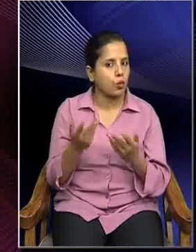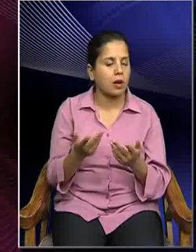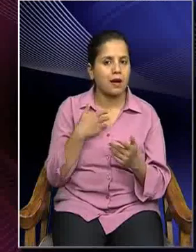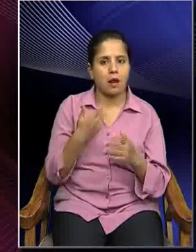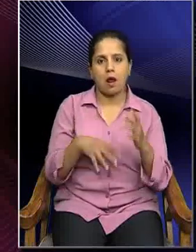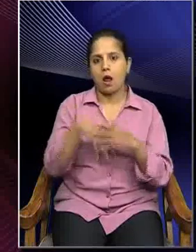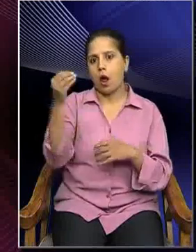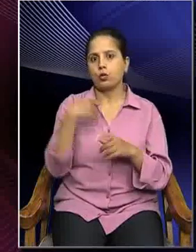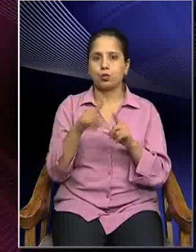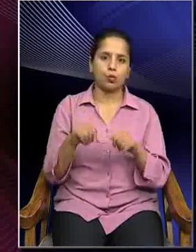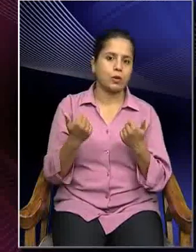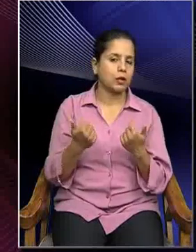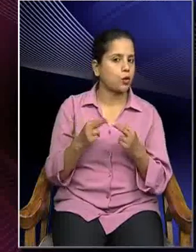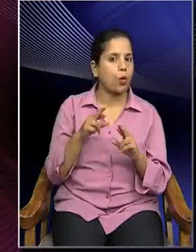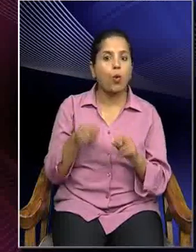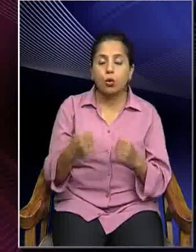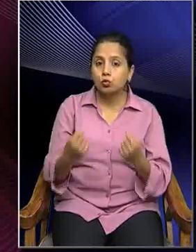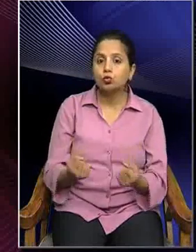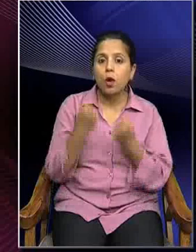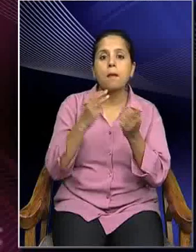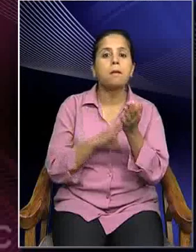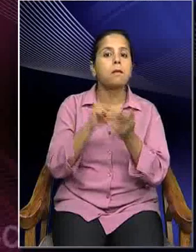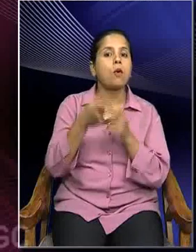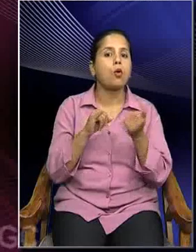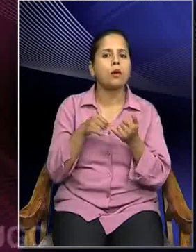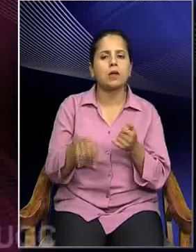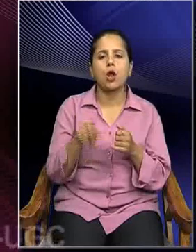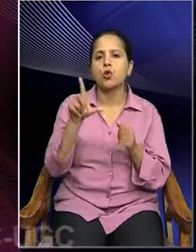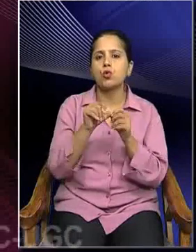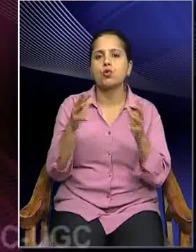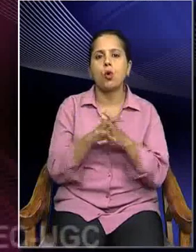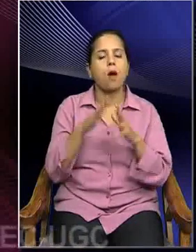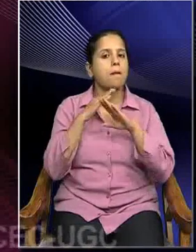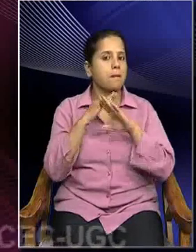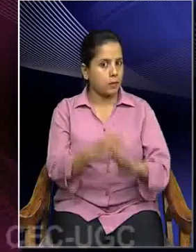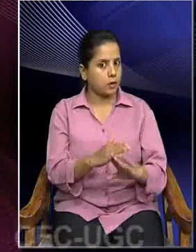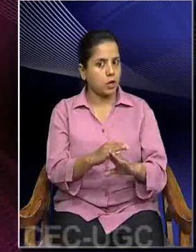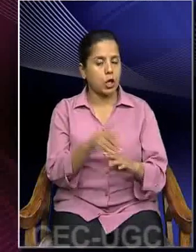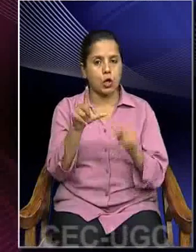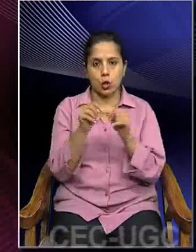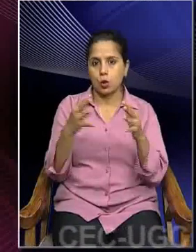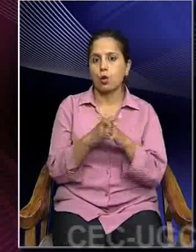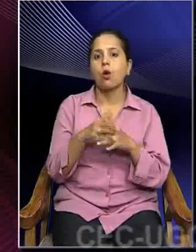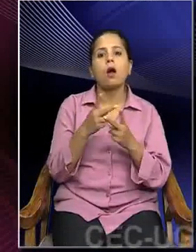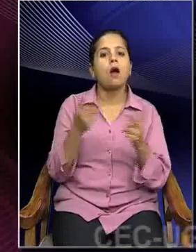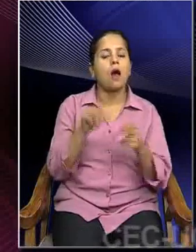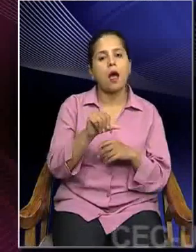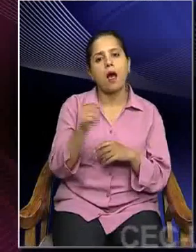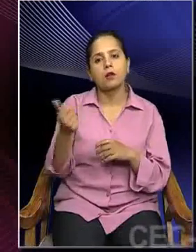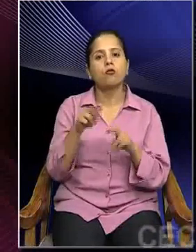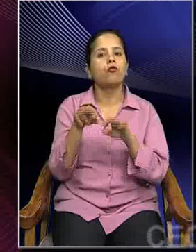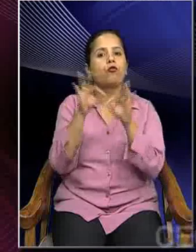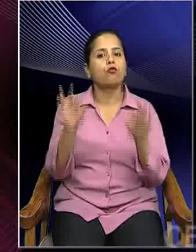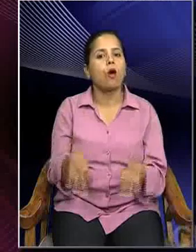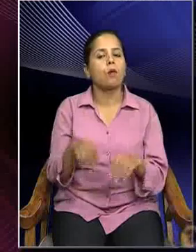out of it. The strongest mores are the legally protected with laws or other formal